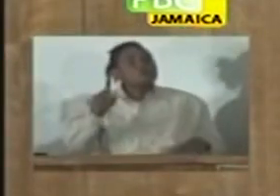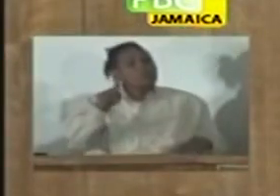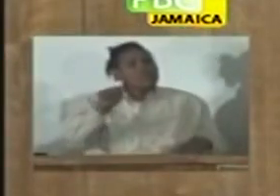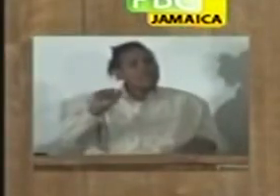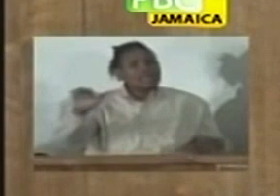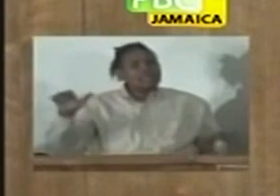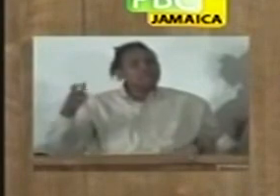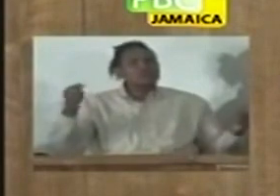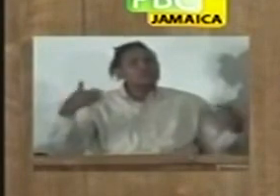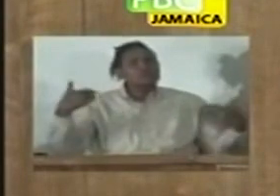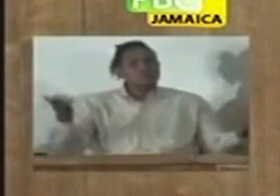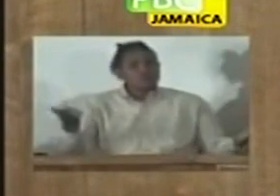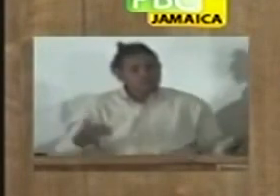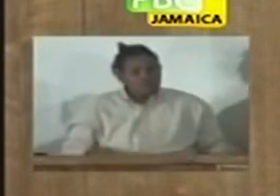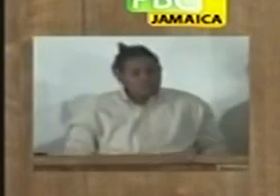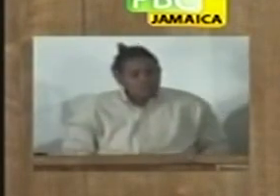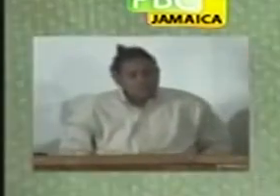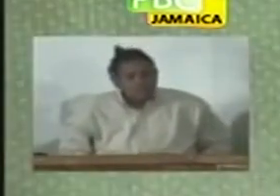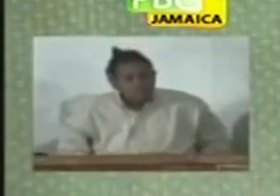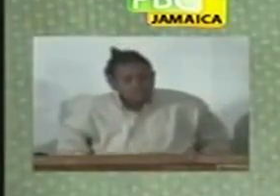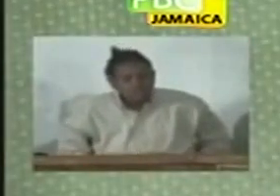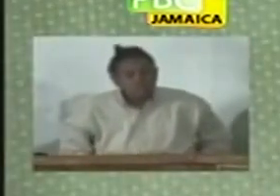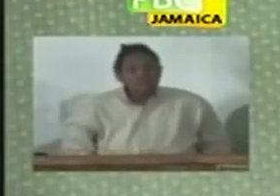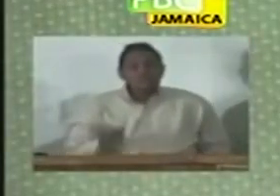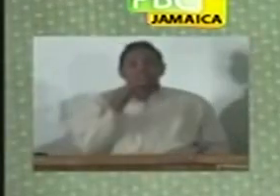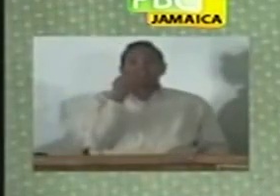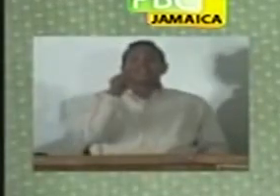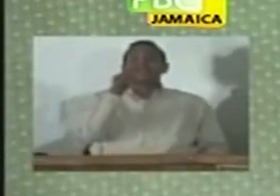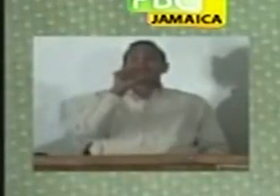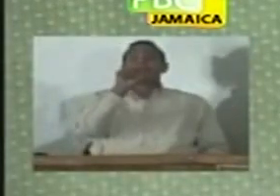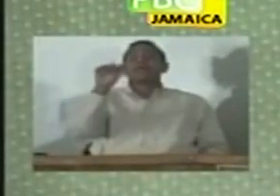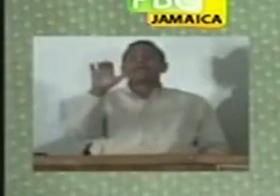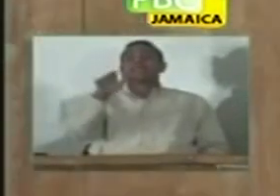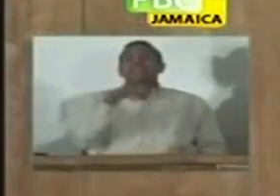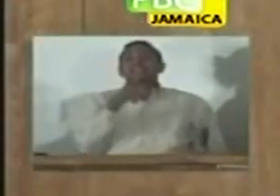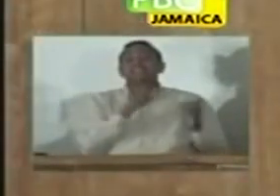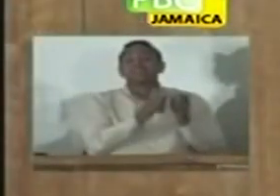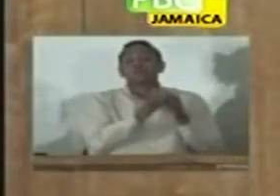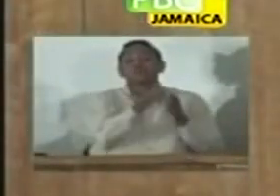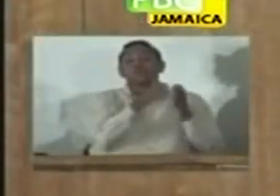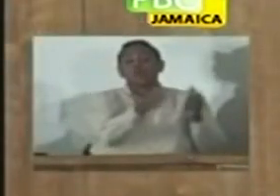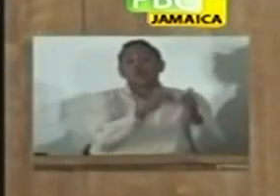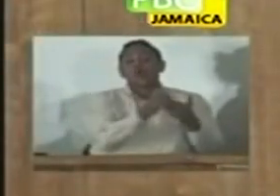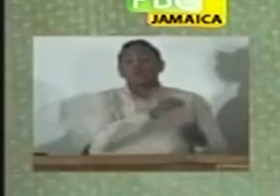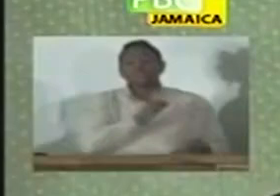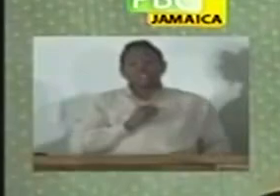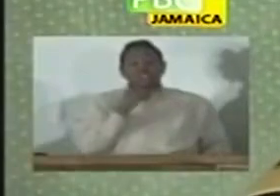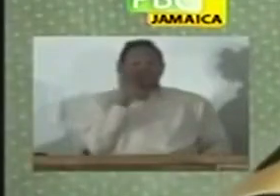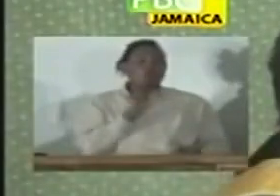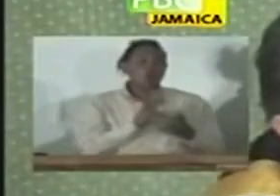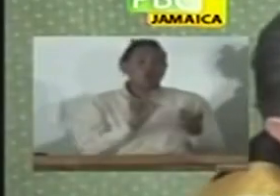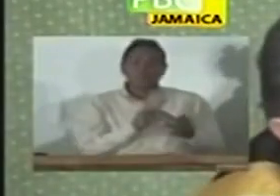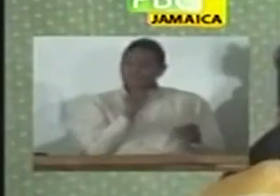Not even the PAC deal with it in the way that Senator Brown is dealing with it.